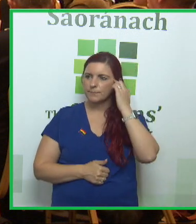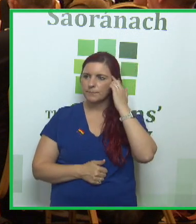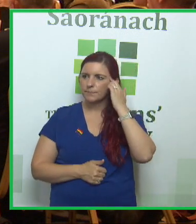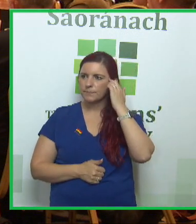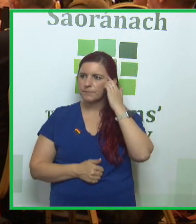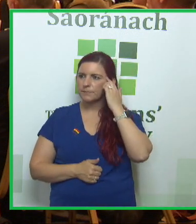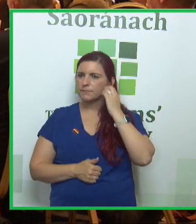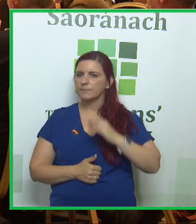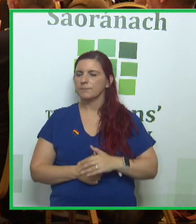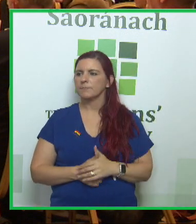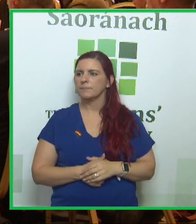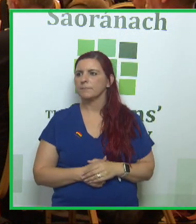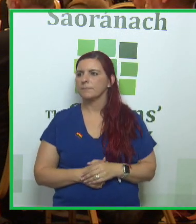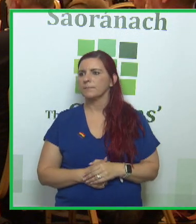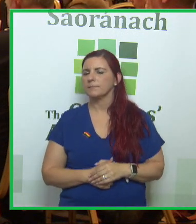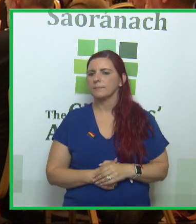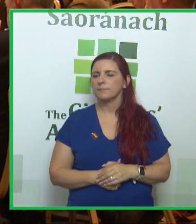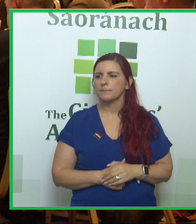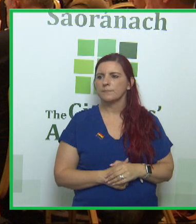Table 3.